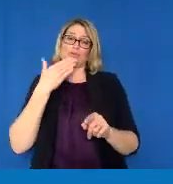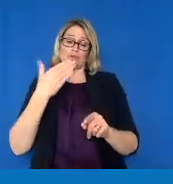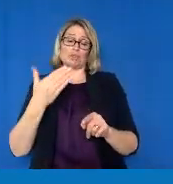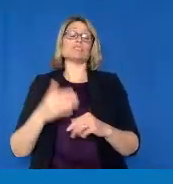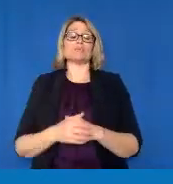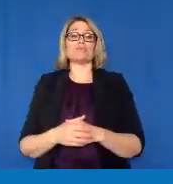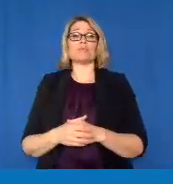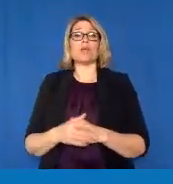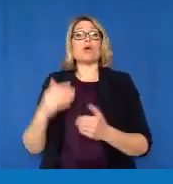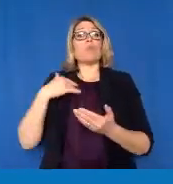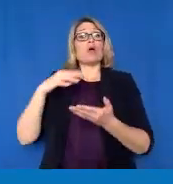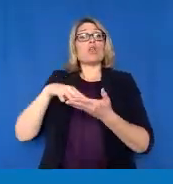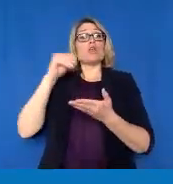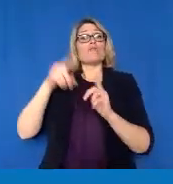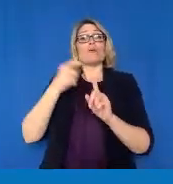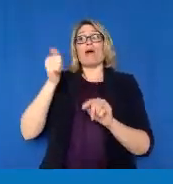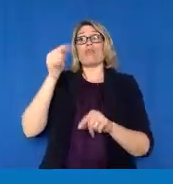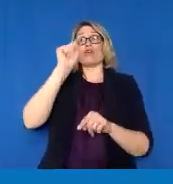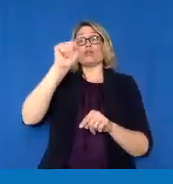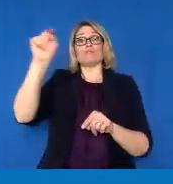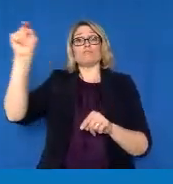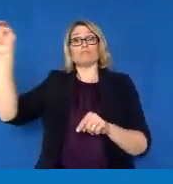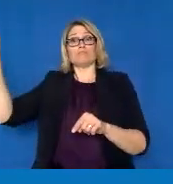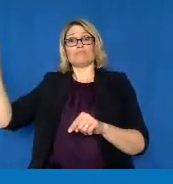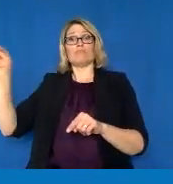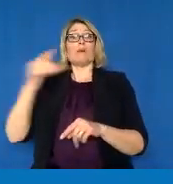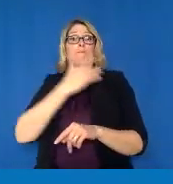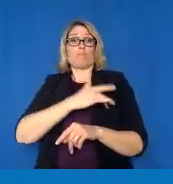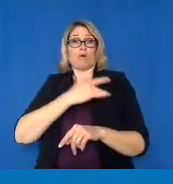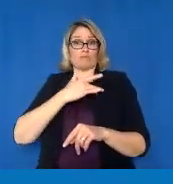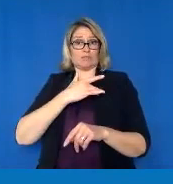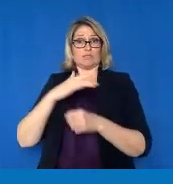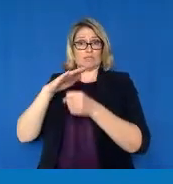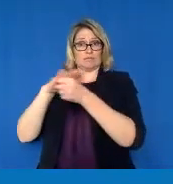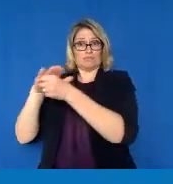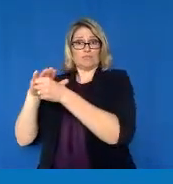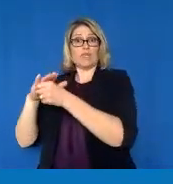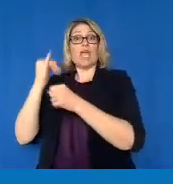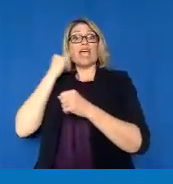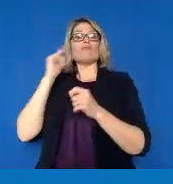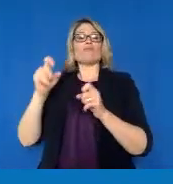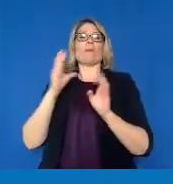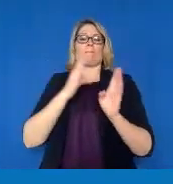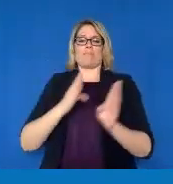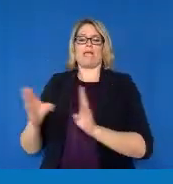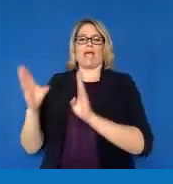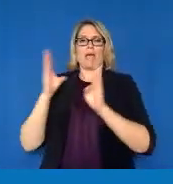from other jurisdictions is that if the planning is well done,